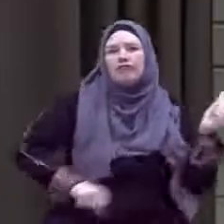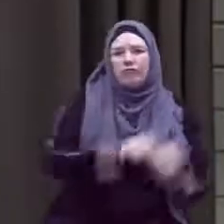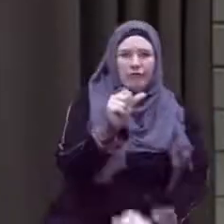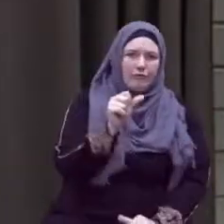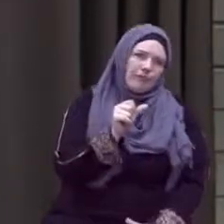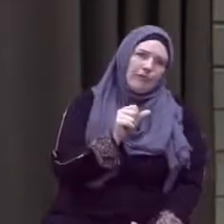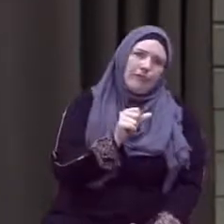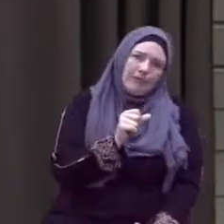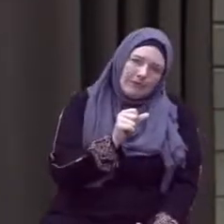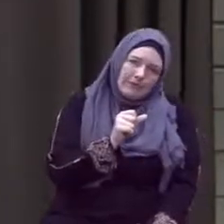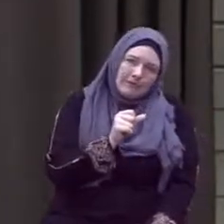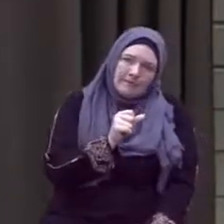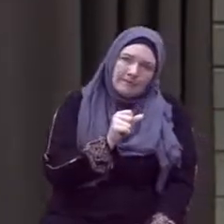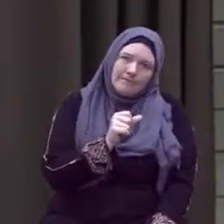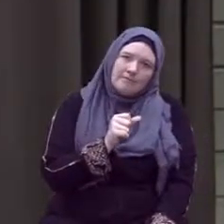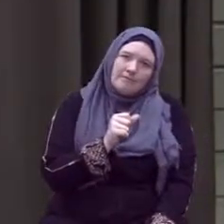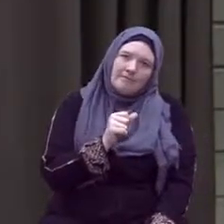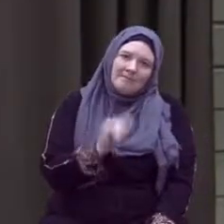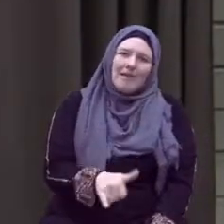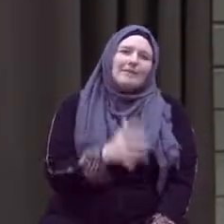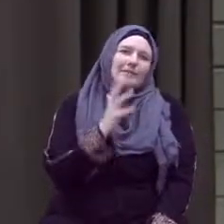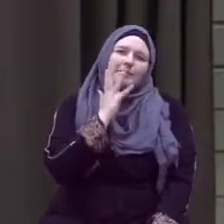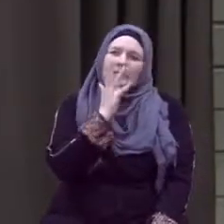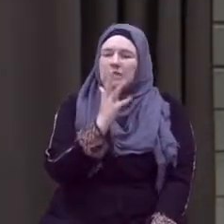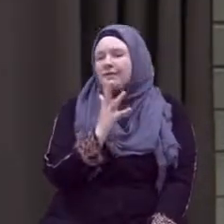other. What a shame.